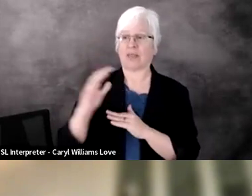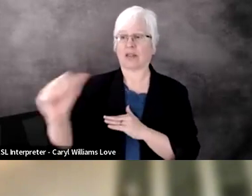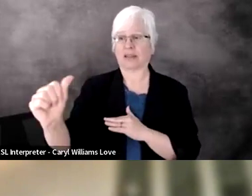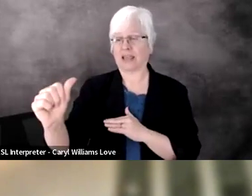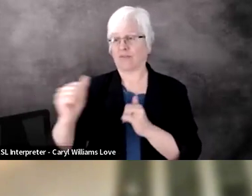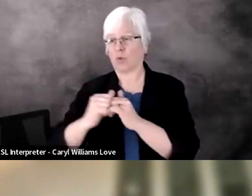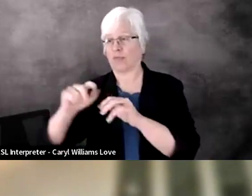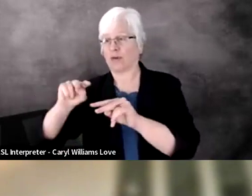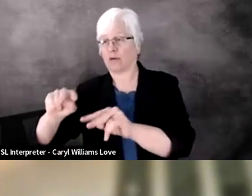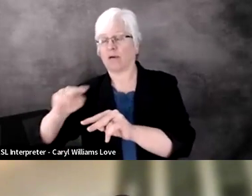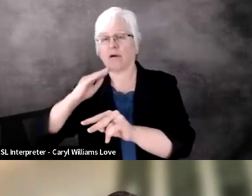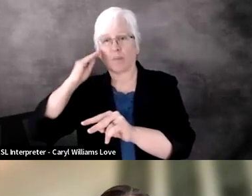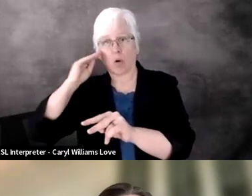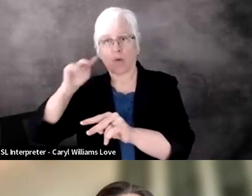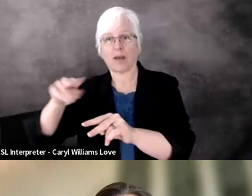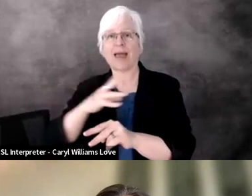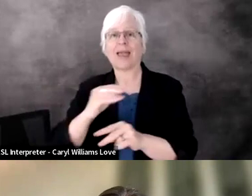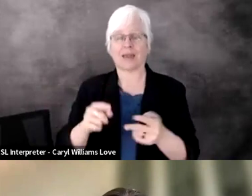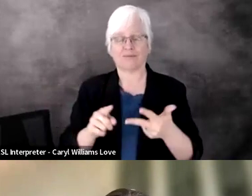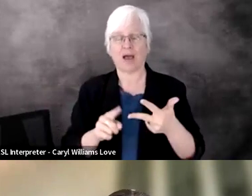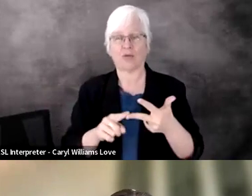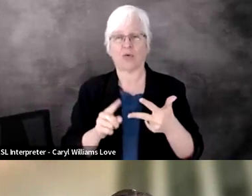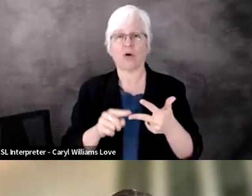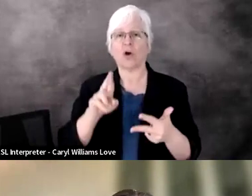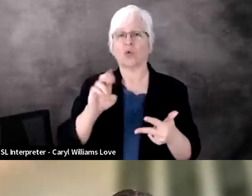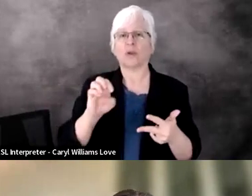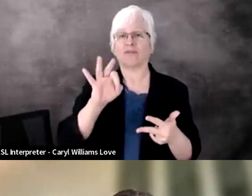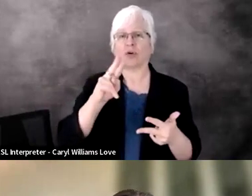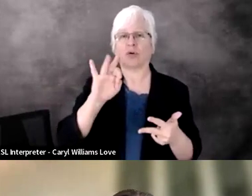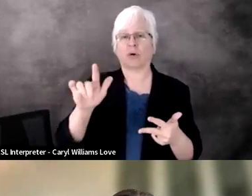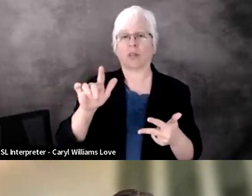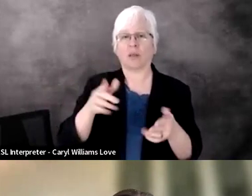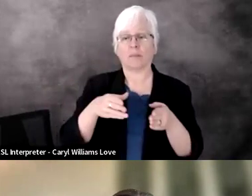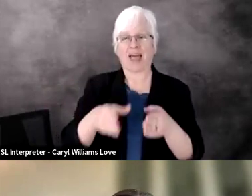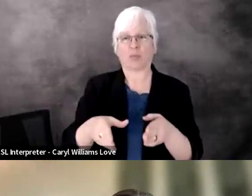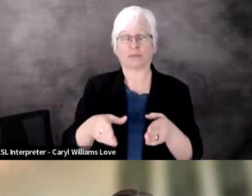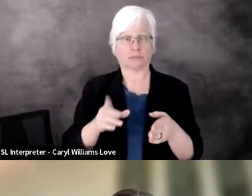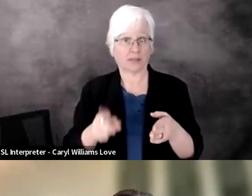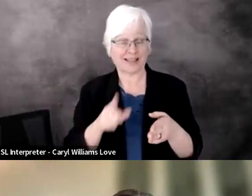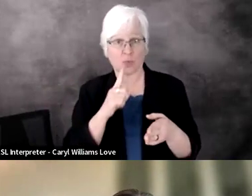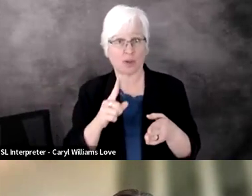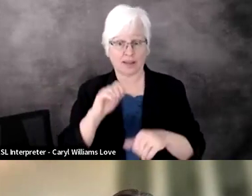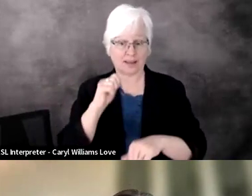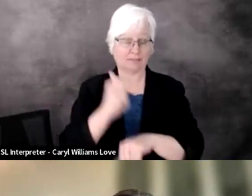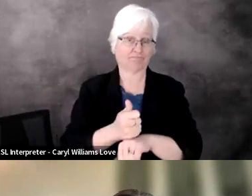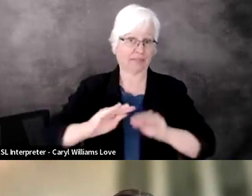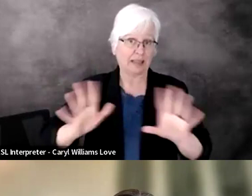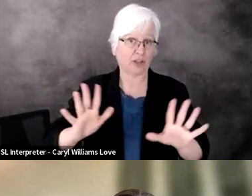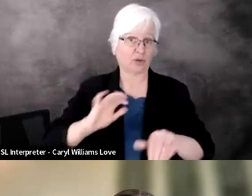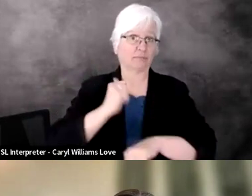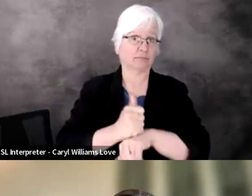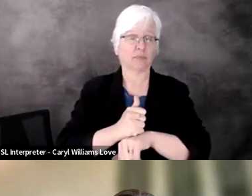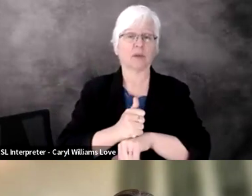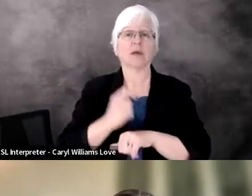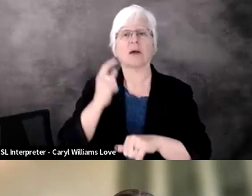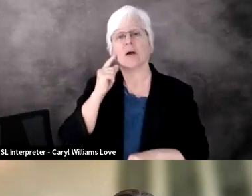somebody. And then finally, a referral pathways, right? So do we have referral pathways that are well-worn and established for opioid